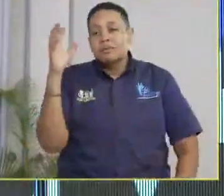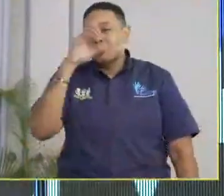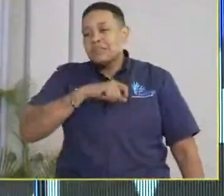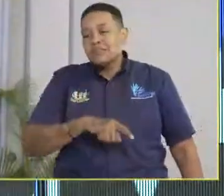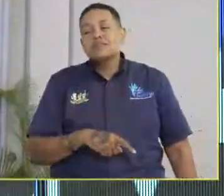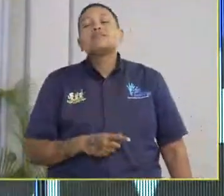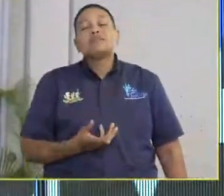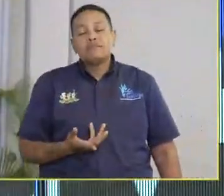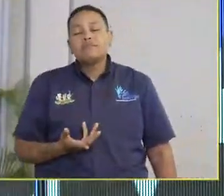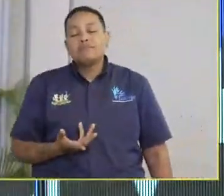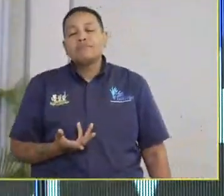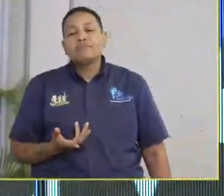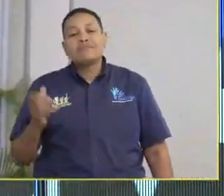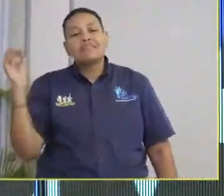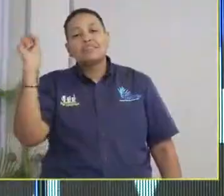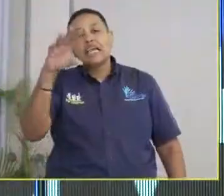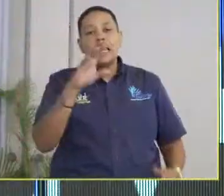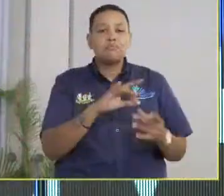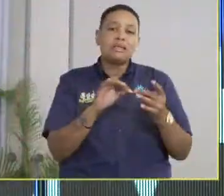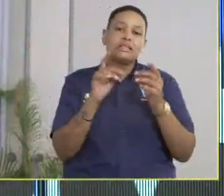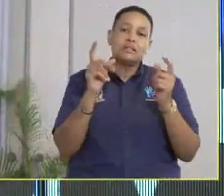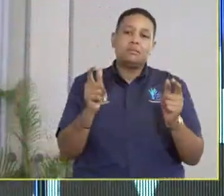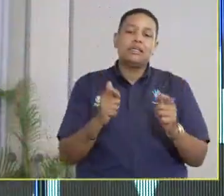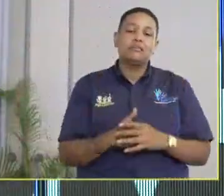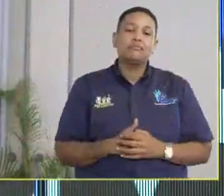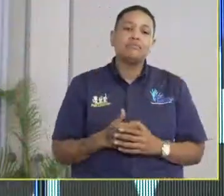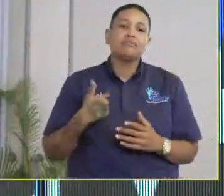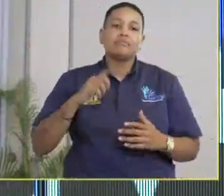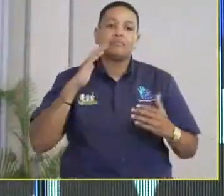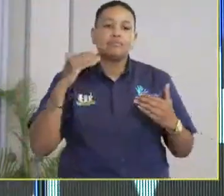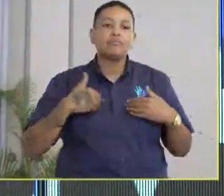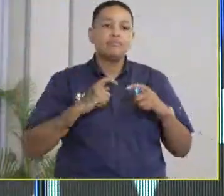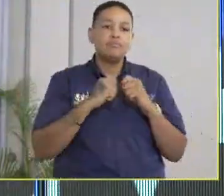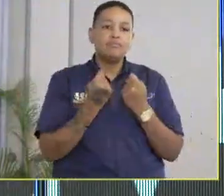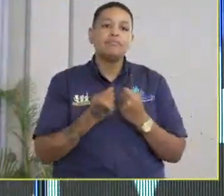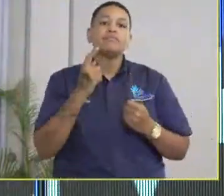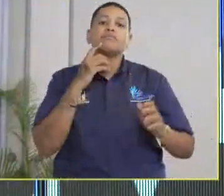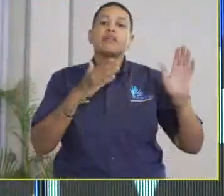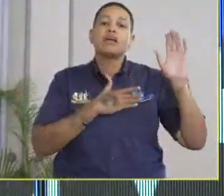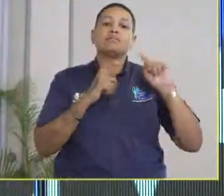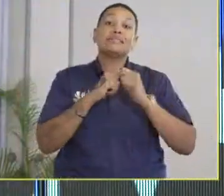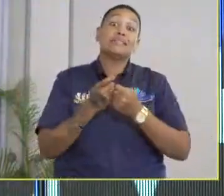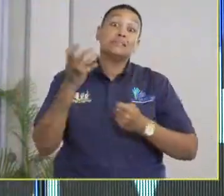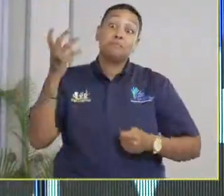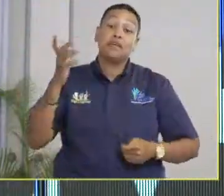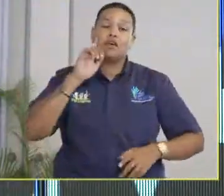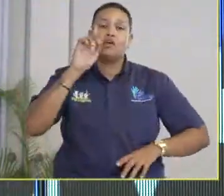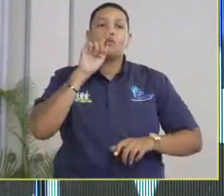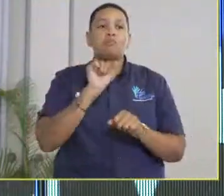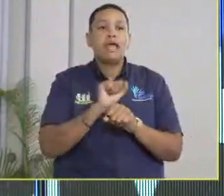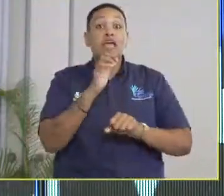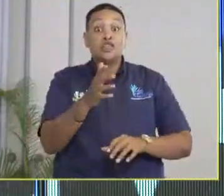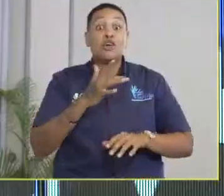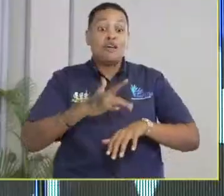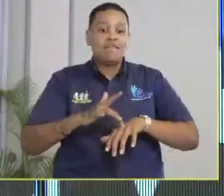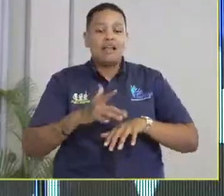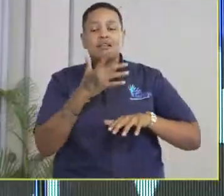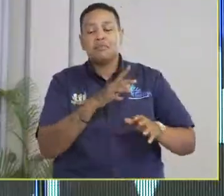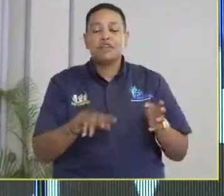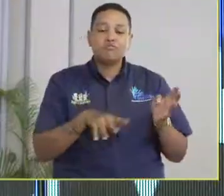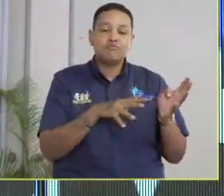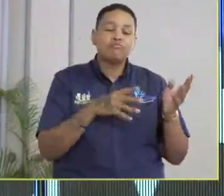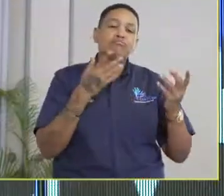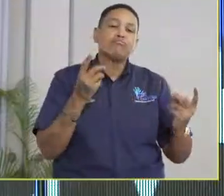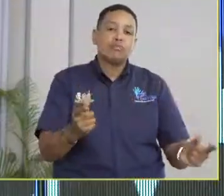missing, send a message right away. And we have a team, a dedicated team, that's going to make sure that it goes